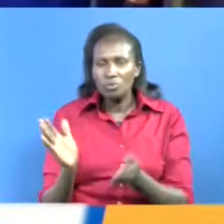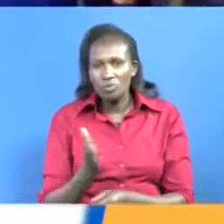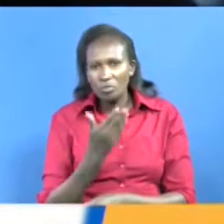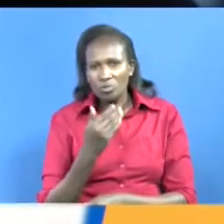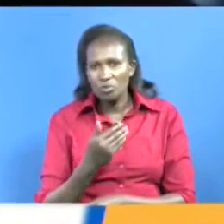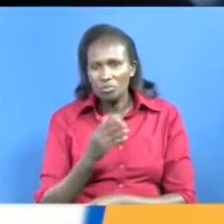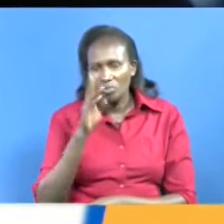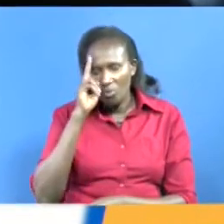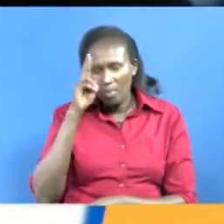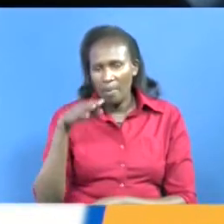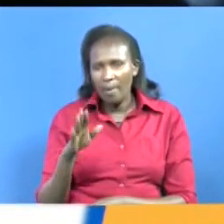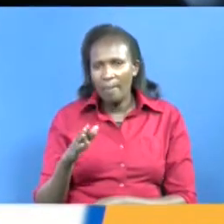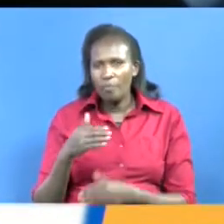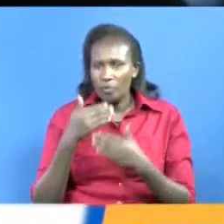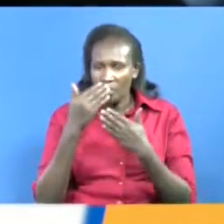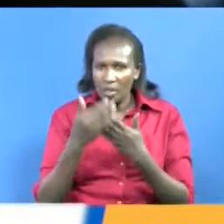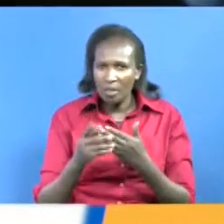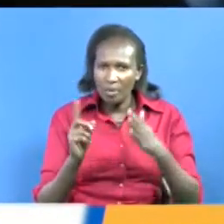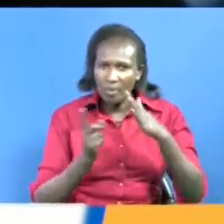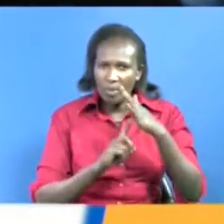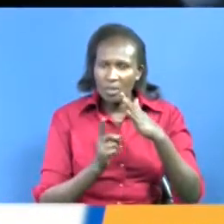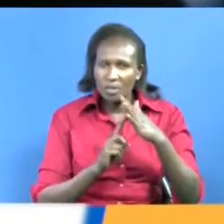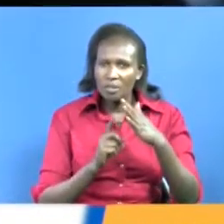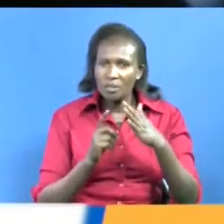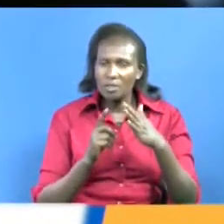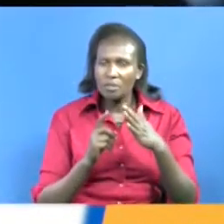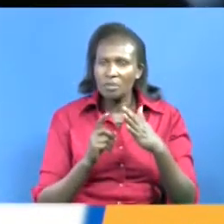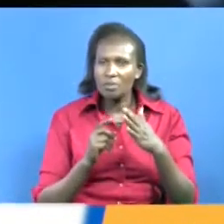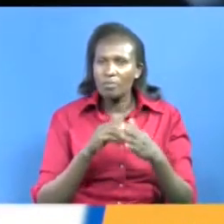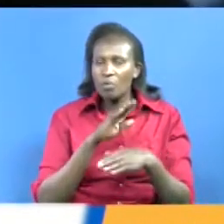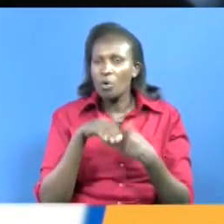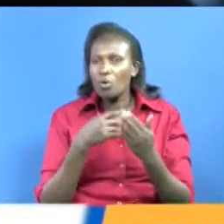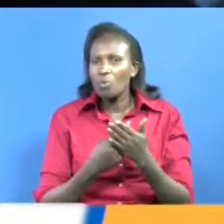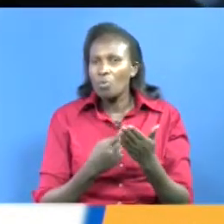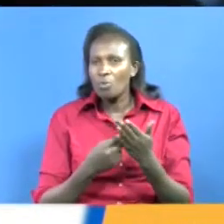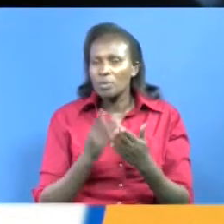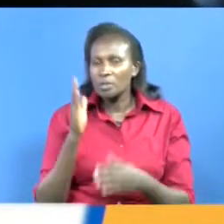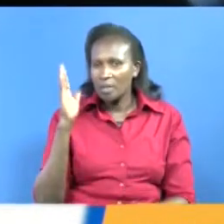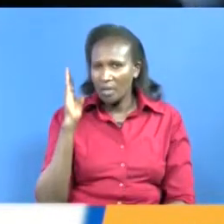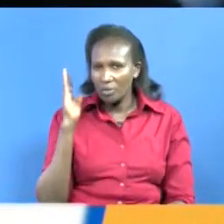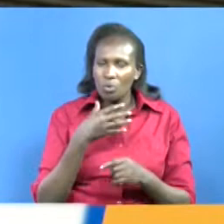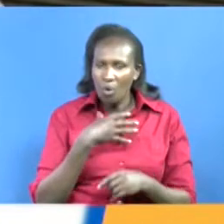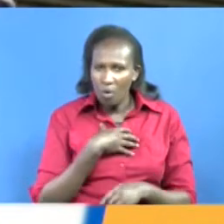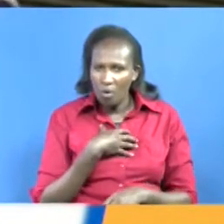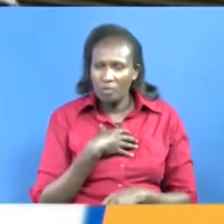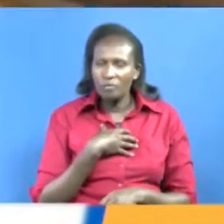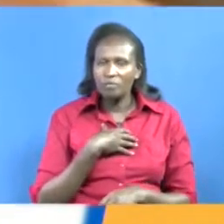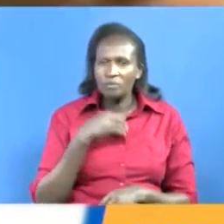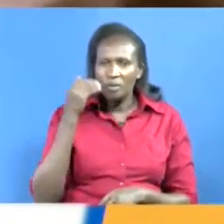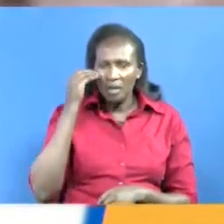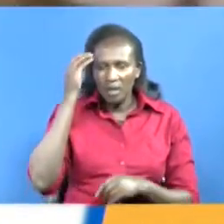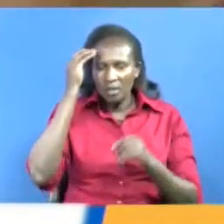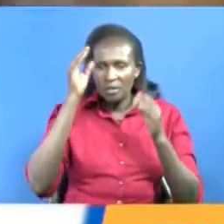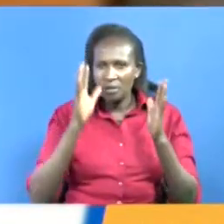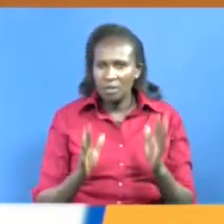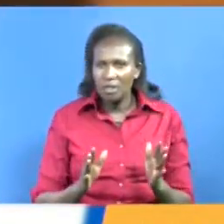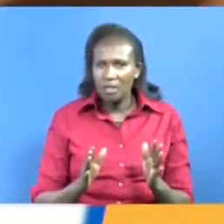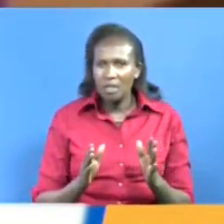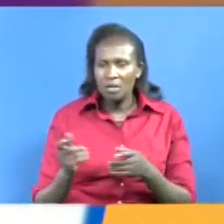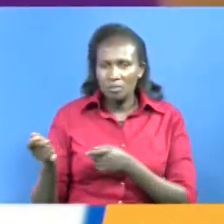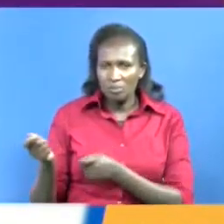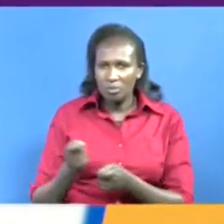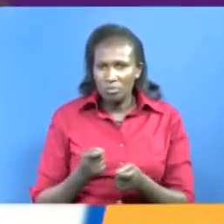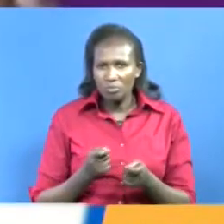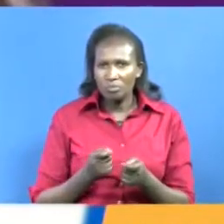of the school are advised to assemble at the institution on Thursday, the 7th of June at 10:30 a.m. 2018 to